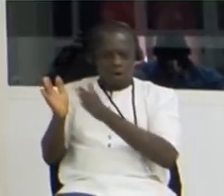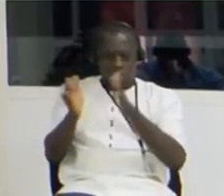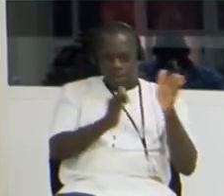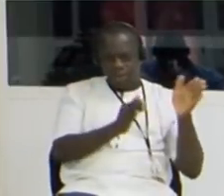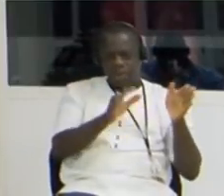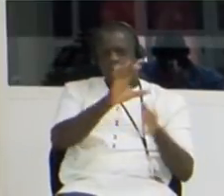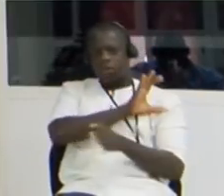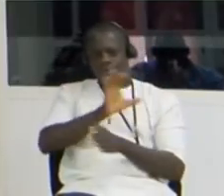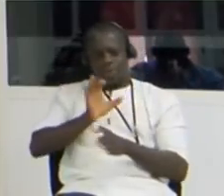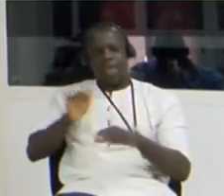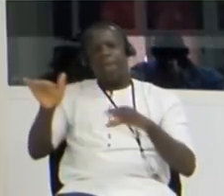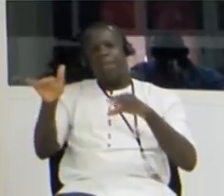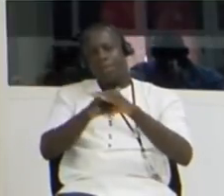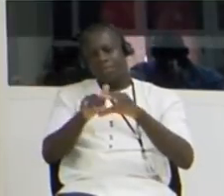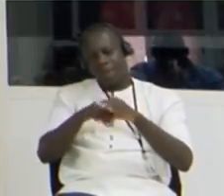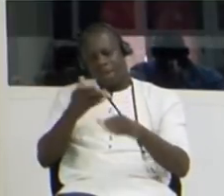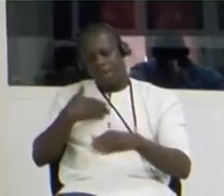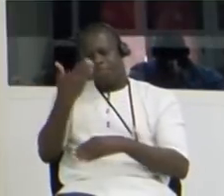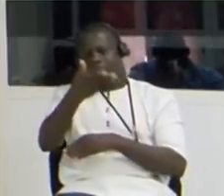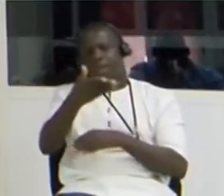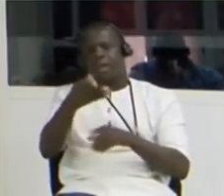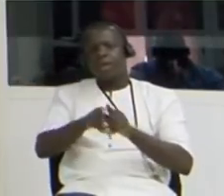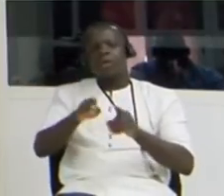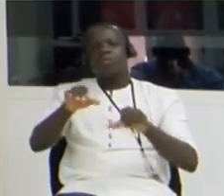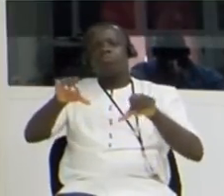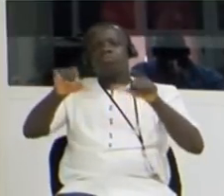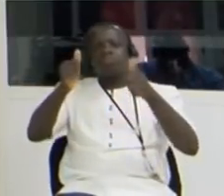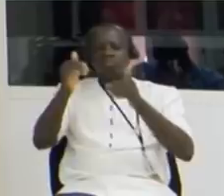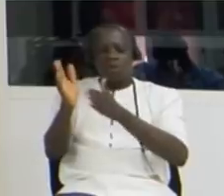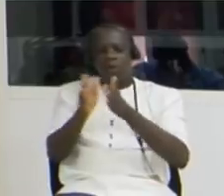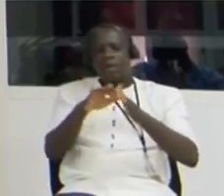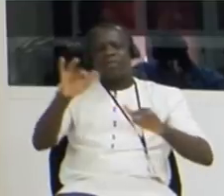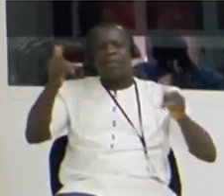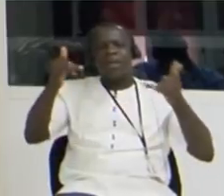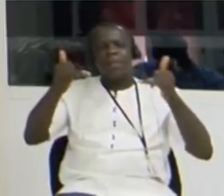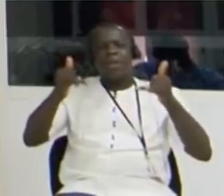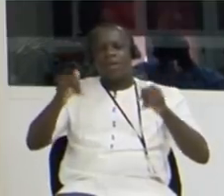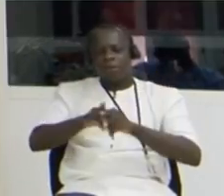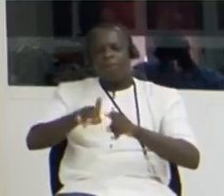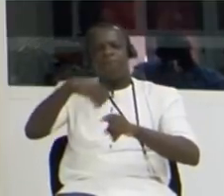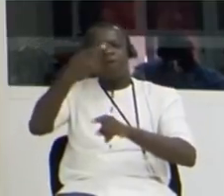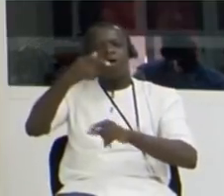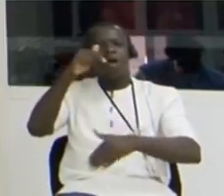and a banquet was organized for them in Kanilai.